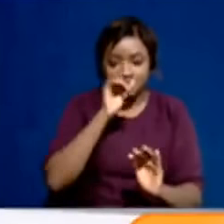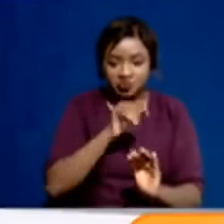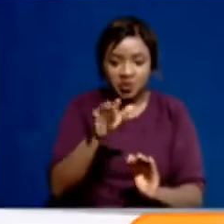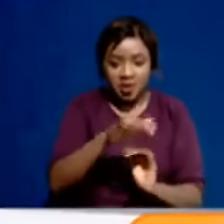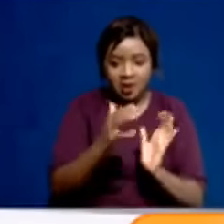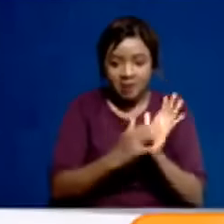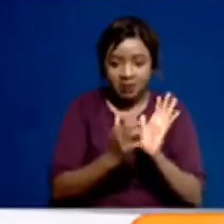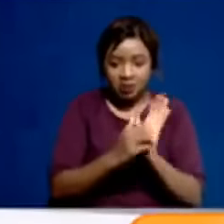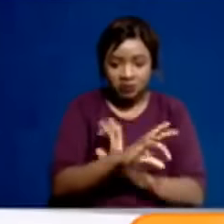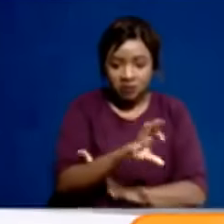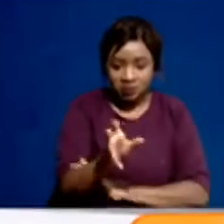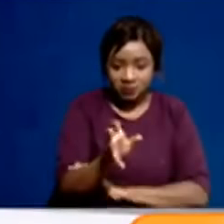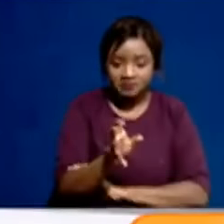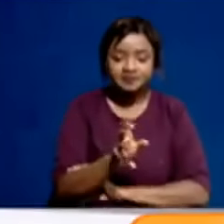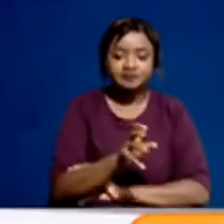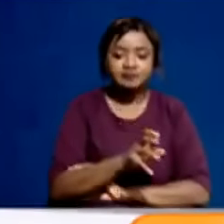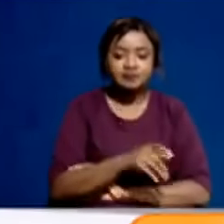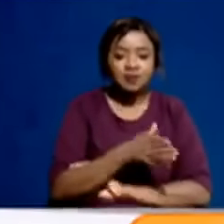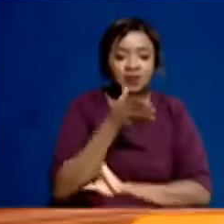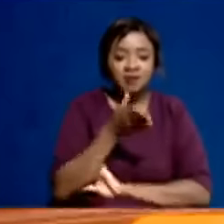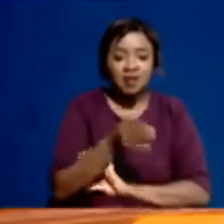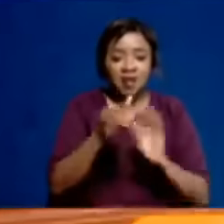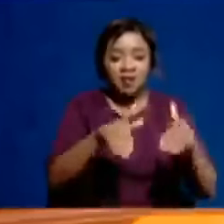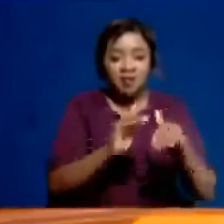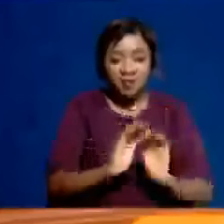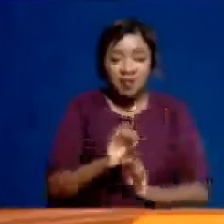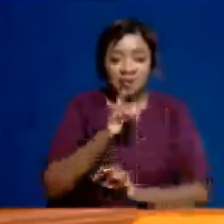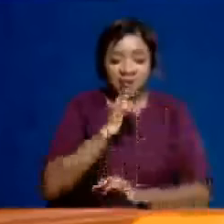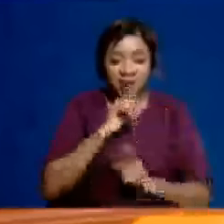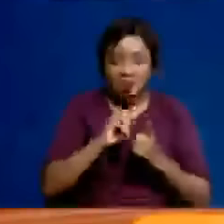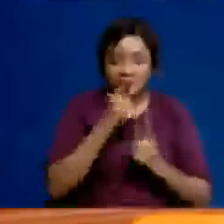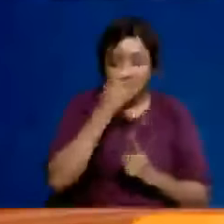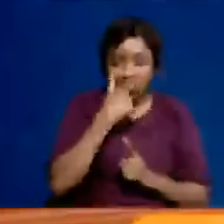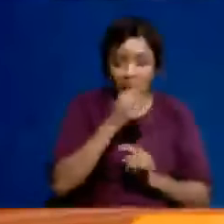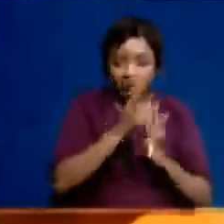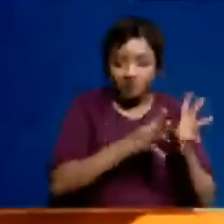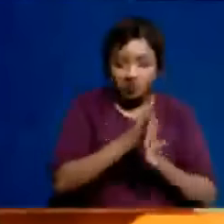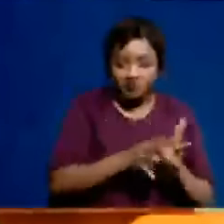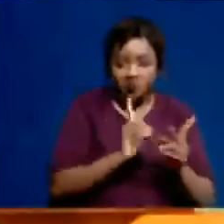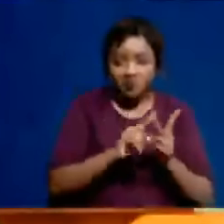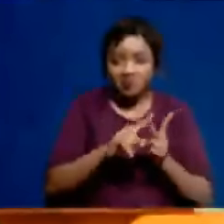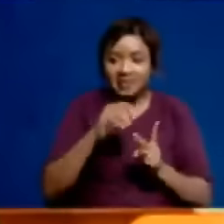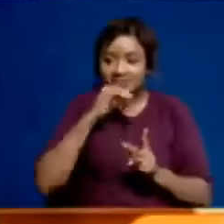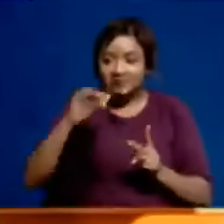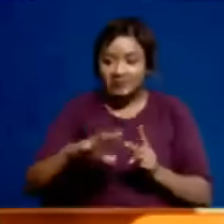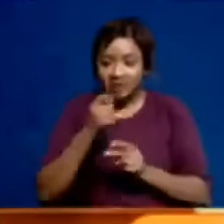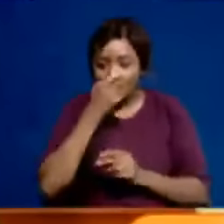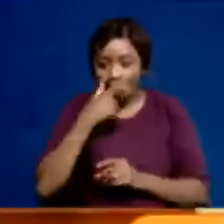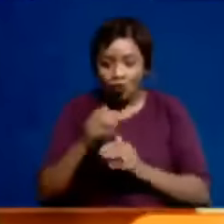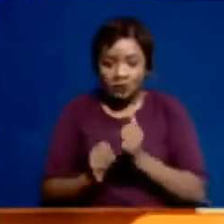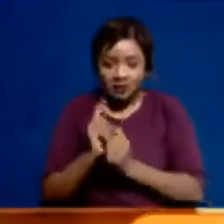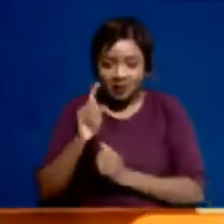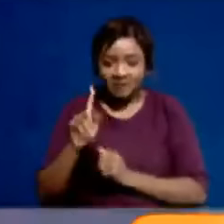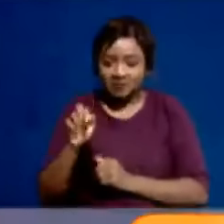in Machakos County. During the funeral service for the 44-year-old Joshua Nzomo Sila and his 11-year-old son Travis